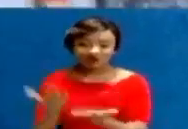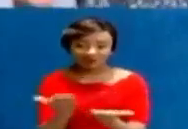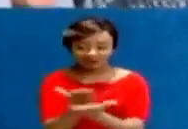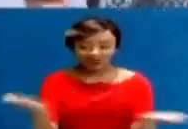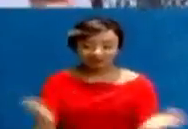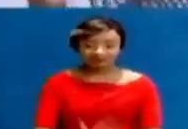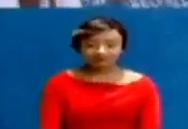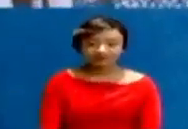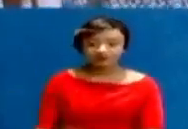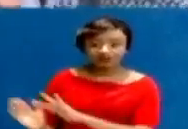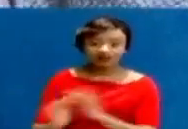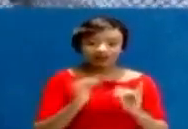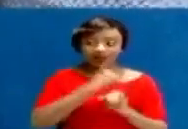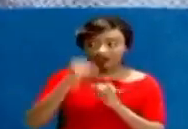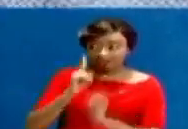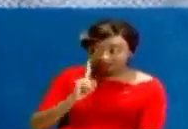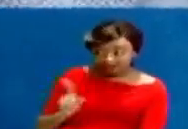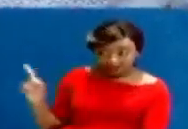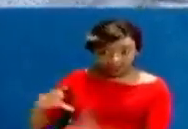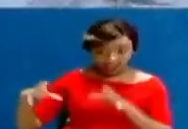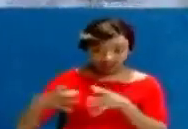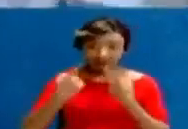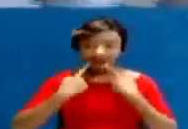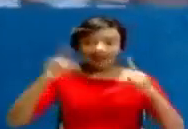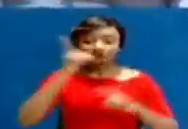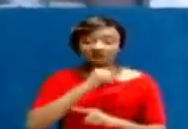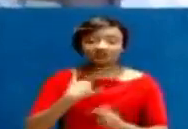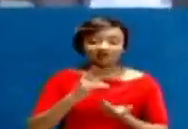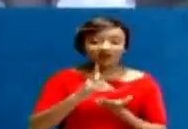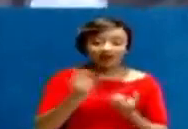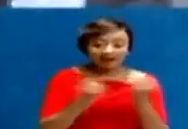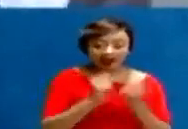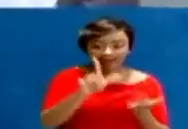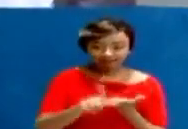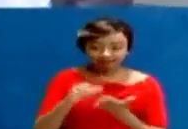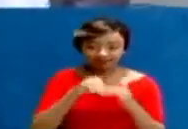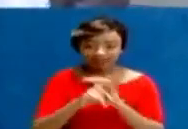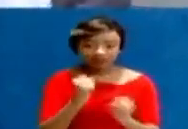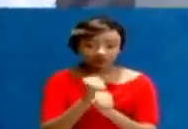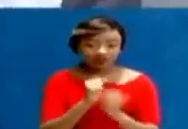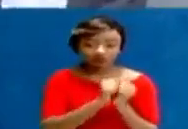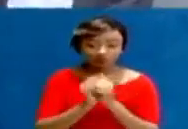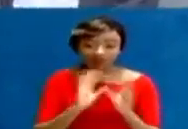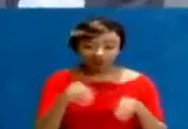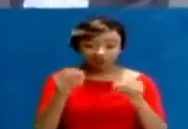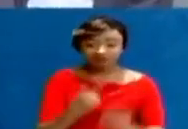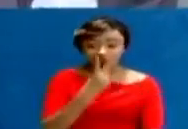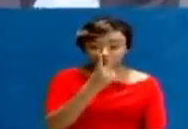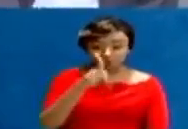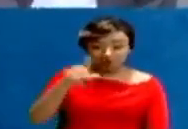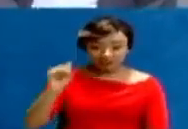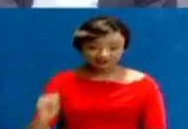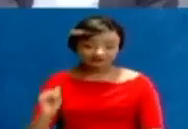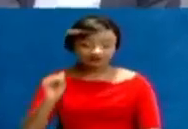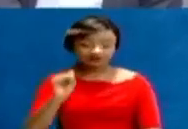farmers. Lastly, Isuzu East Africa has announced a vehicle leasing deal with Cooperative Bank of Kenya, which will give two PSV